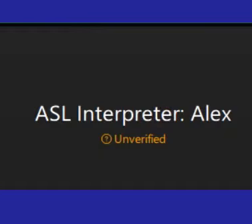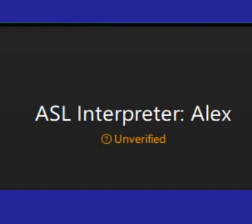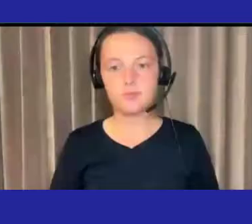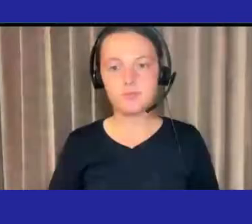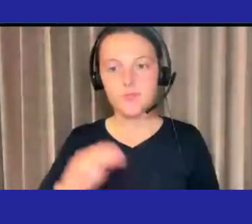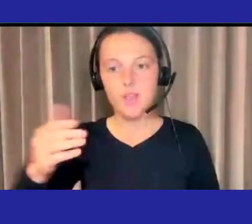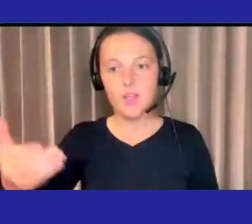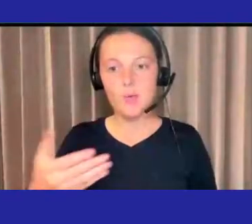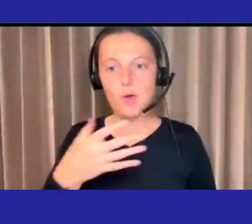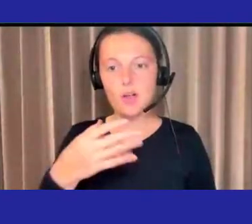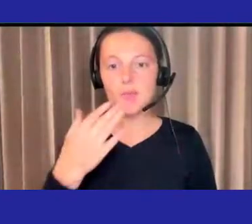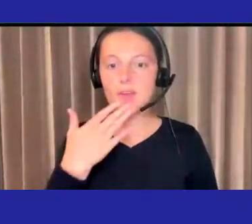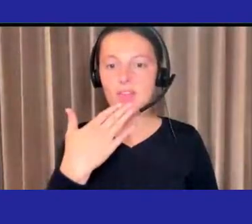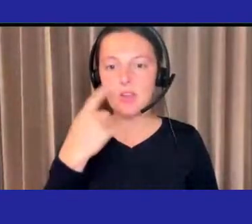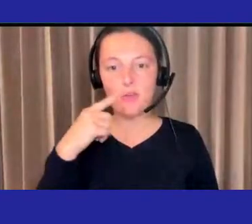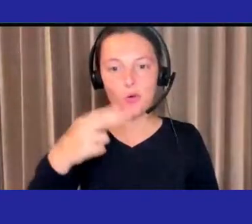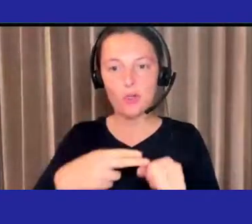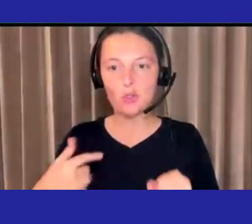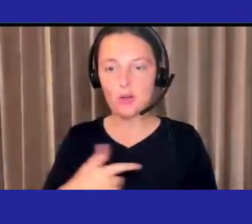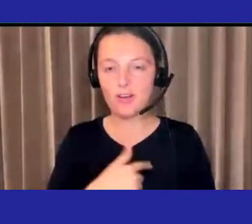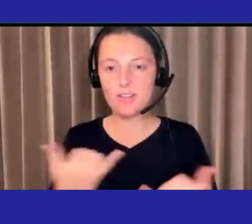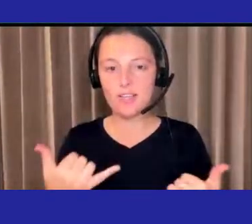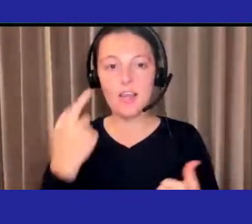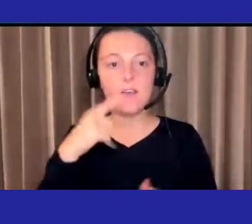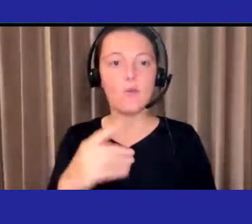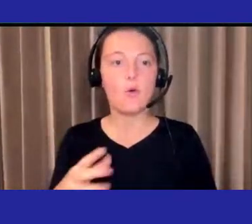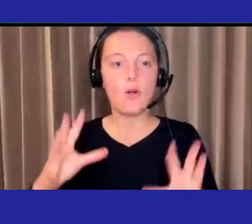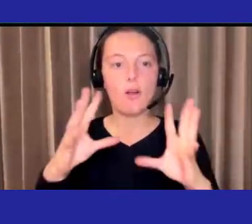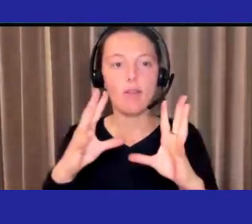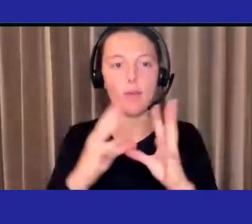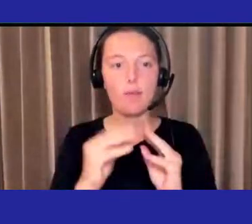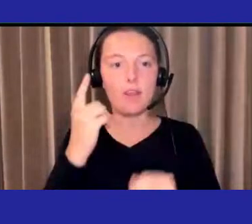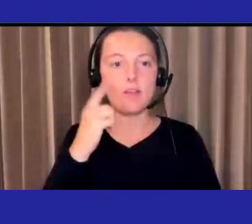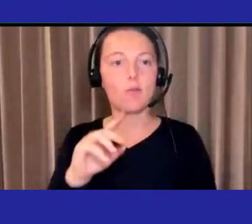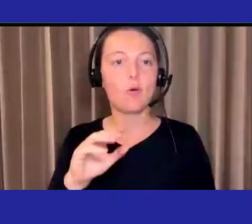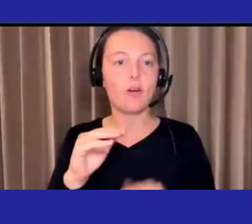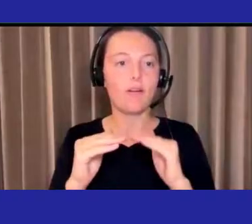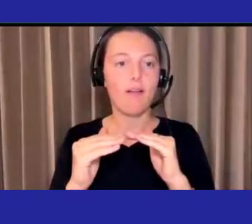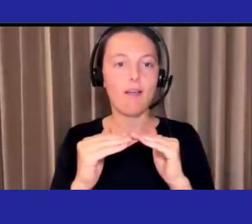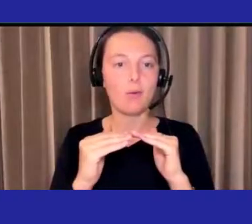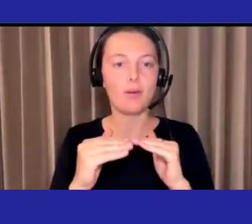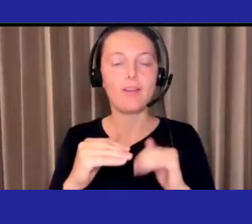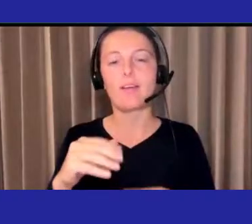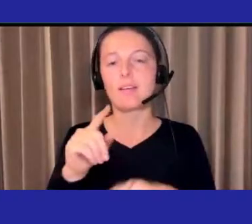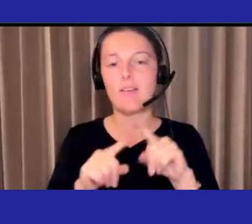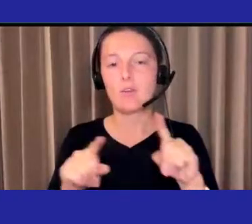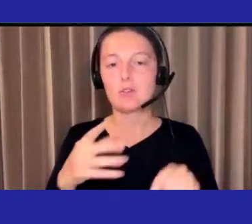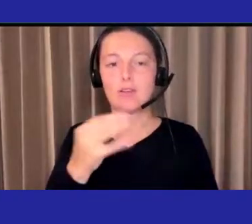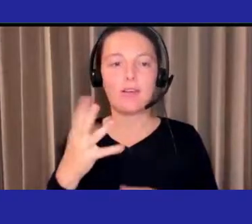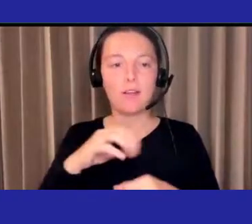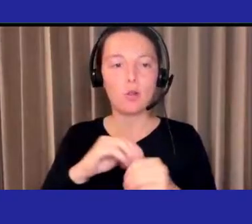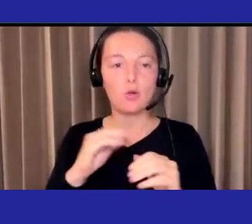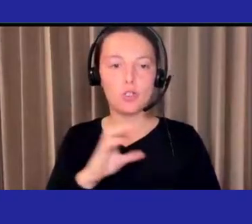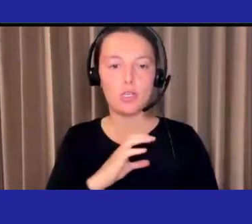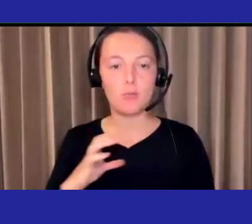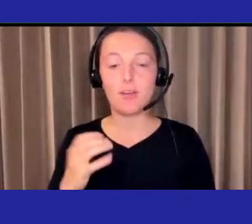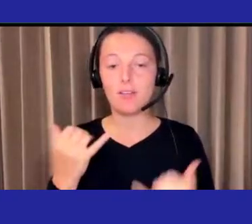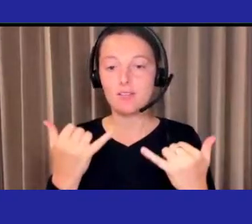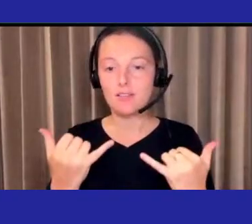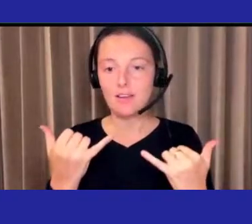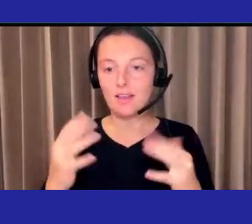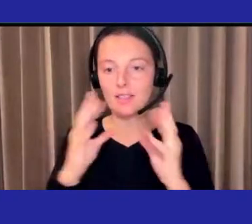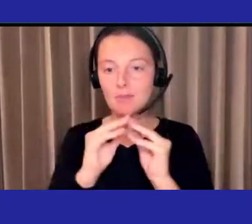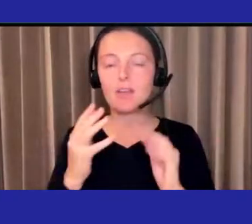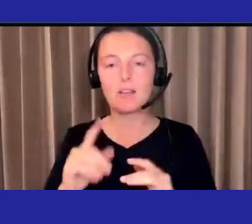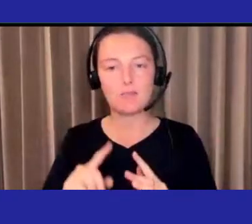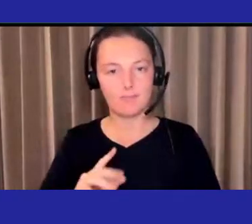York City Health and Hospital Equity, Diversity, and Inclusion Committee. Today's meeting is officially called to order. Please note